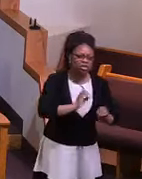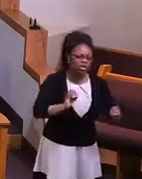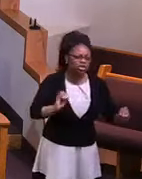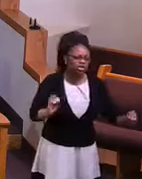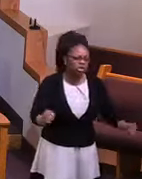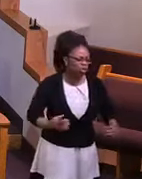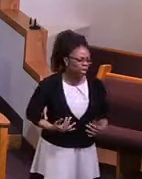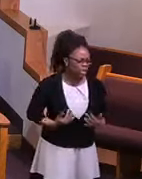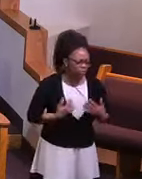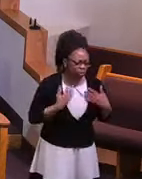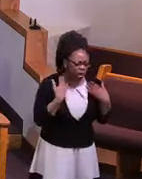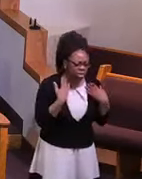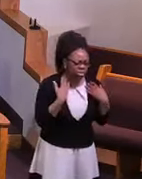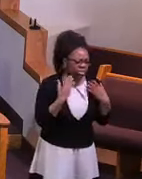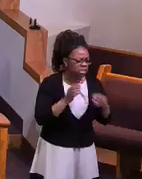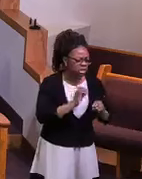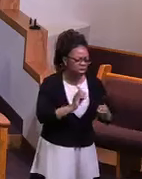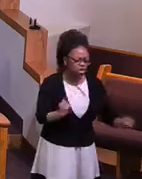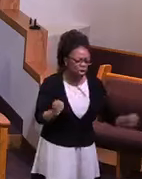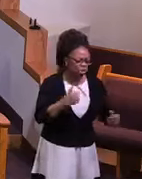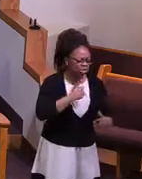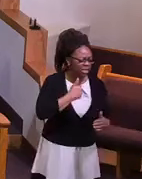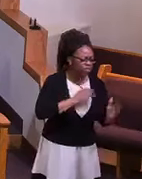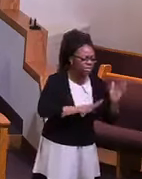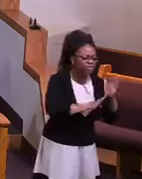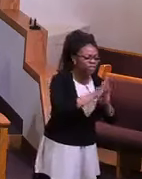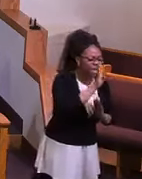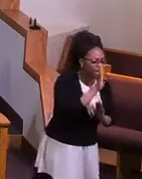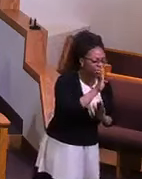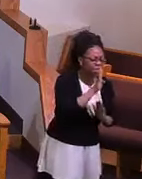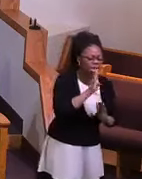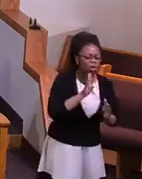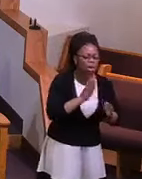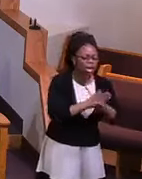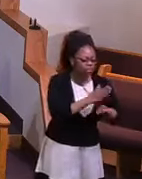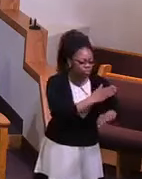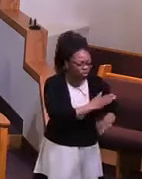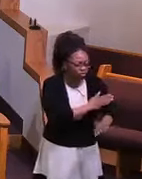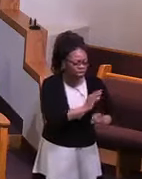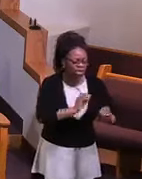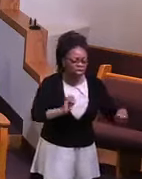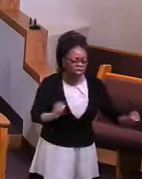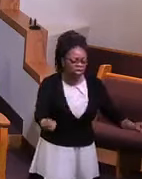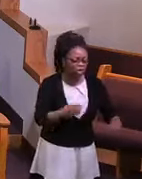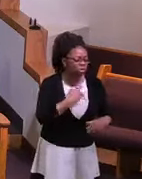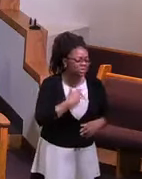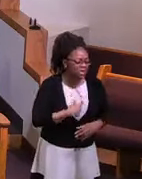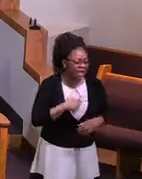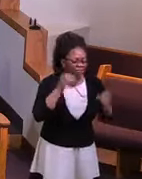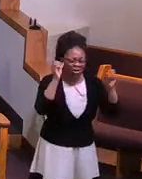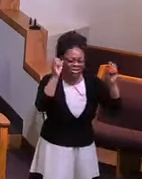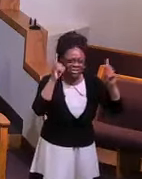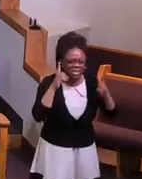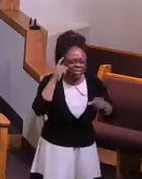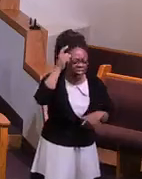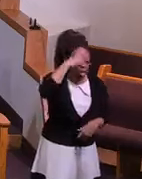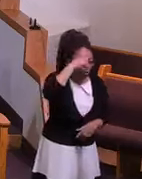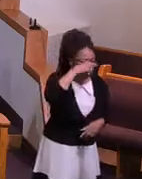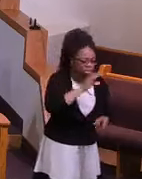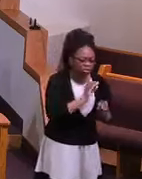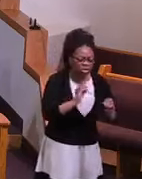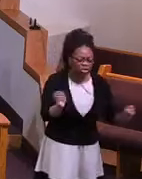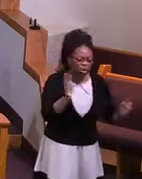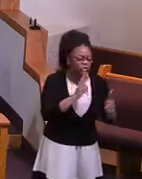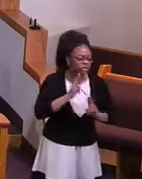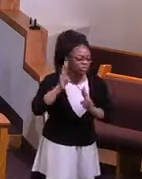no inspiration of self-development and self-improvement, no desire for education and wisdom, no respect or regard